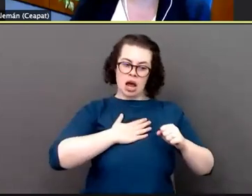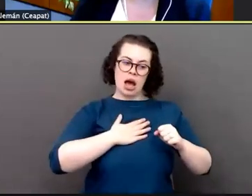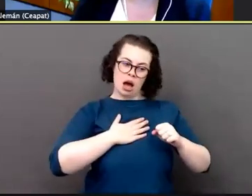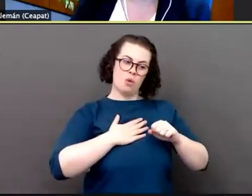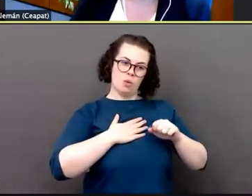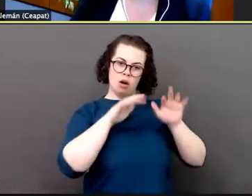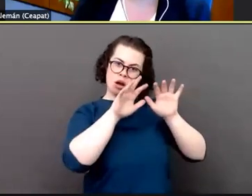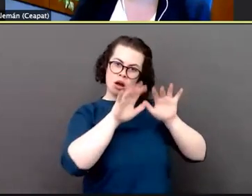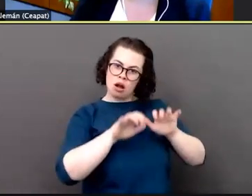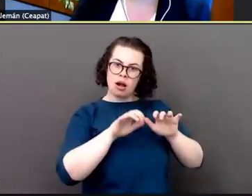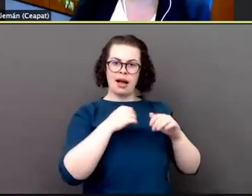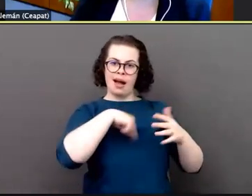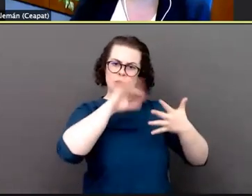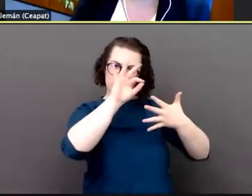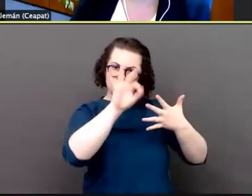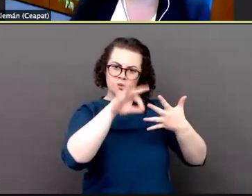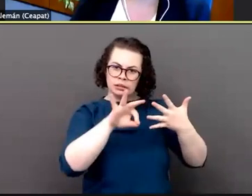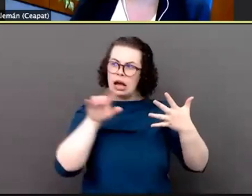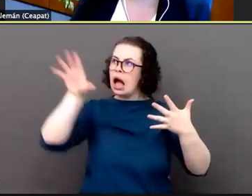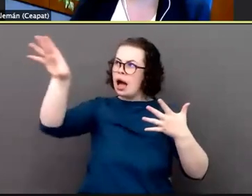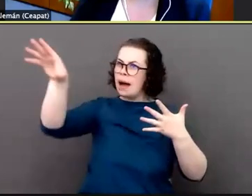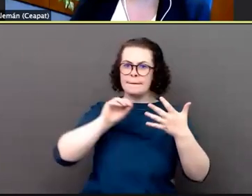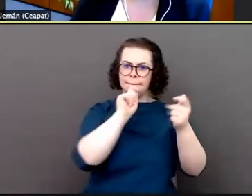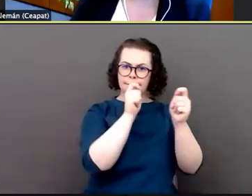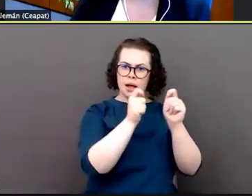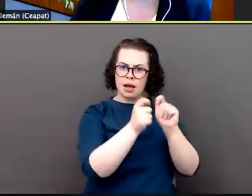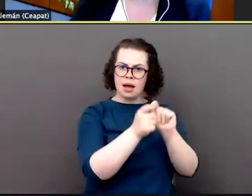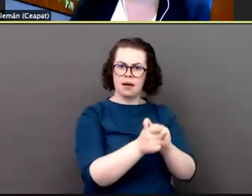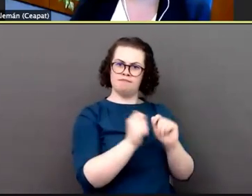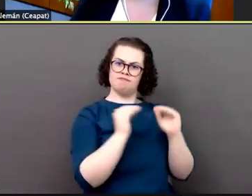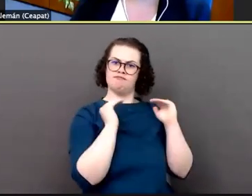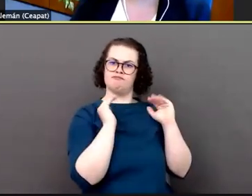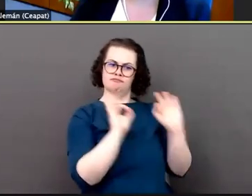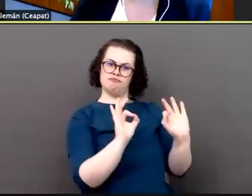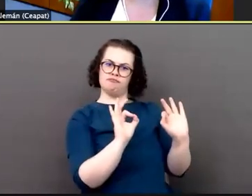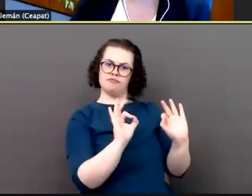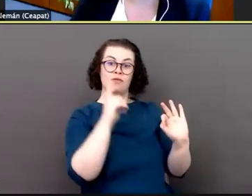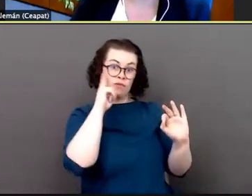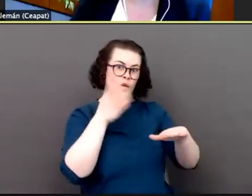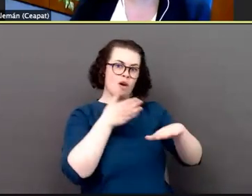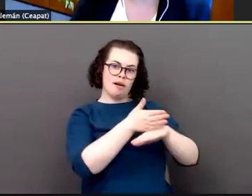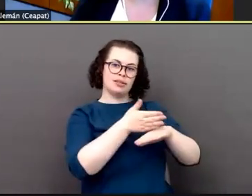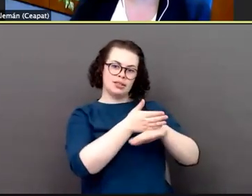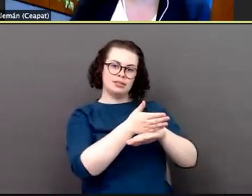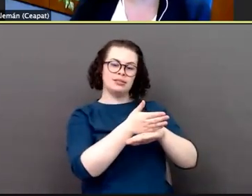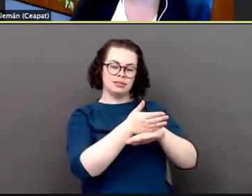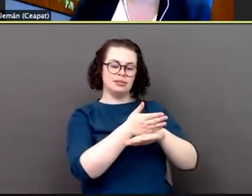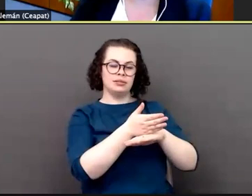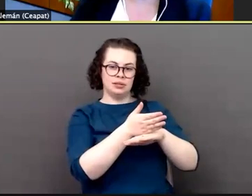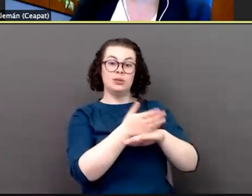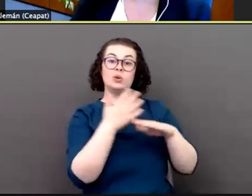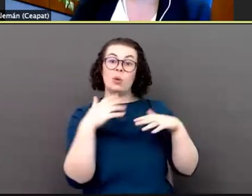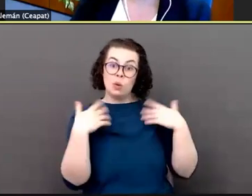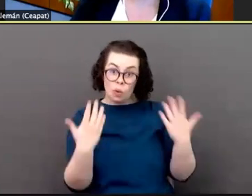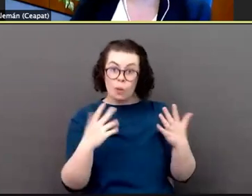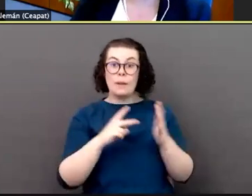specification of public works and renovation tenders in order to guarantee the autonomy